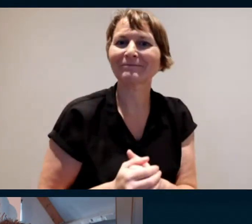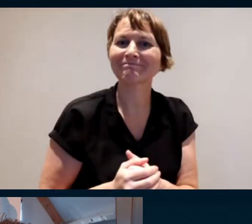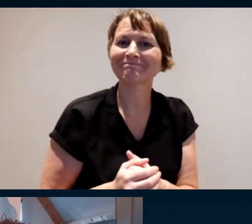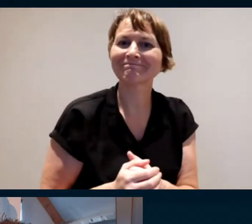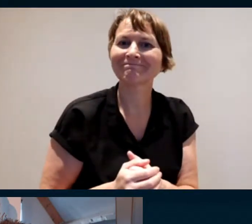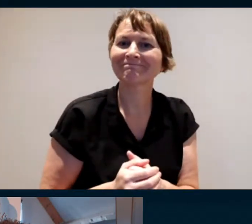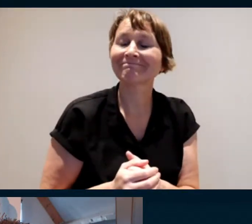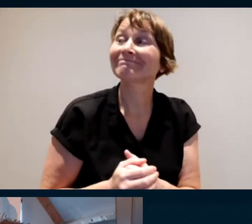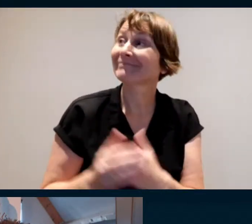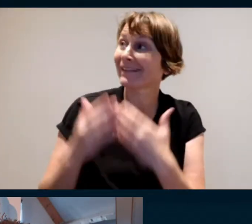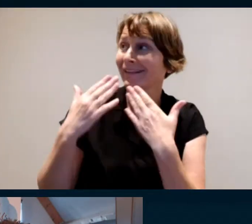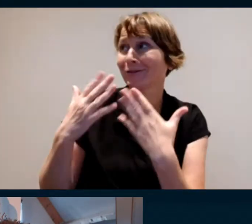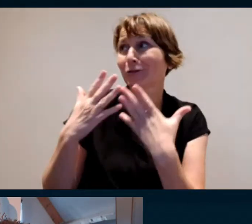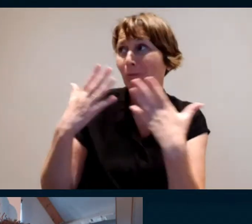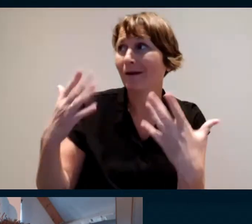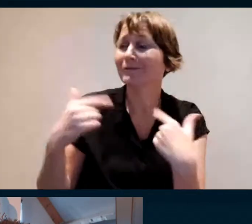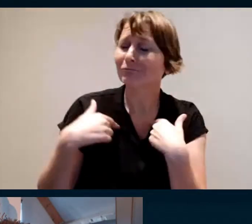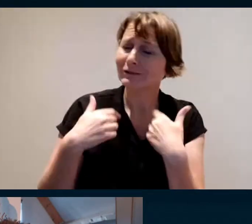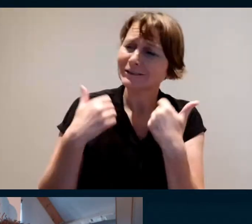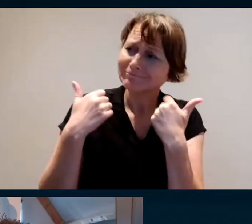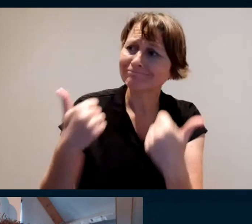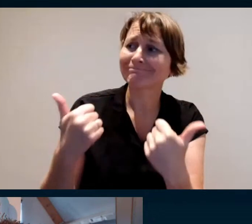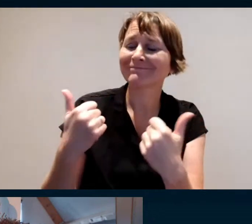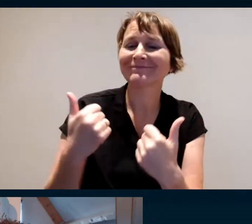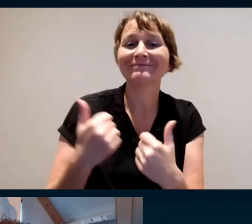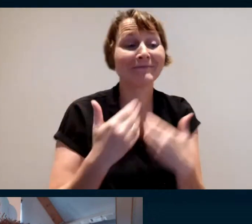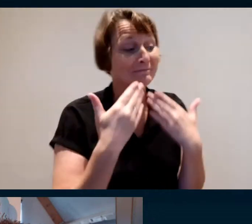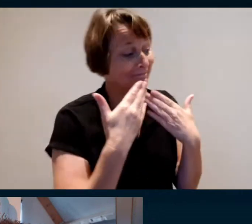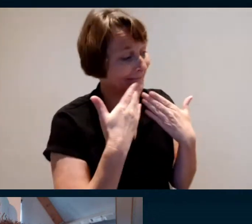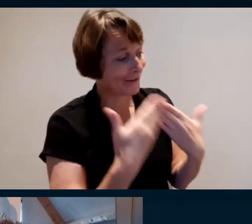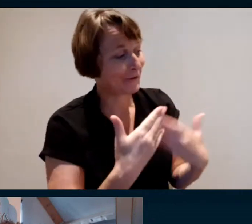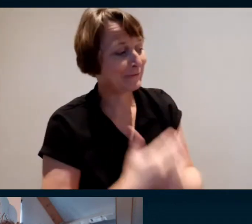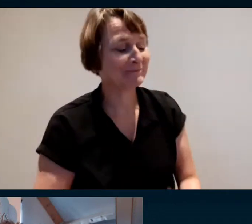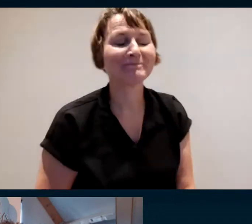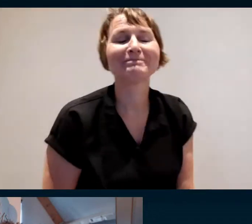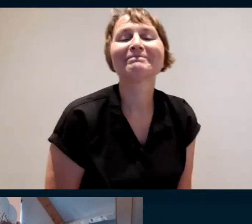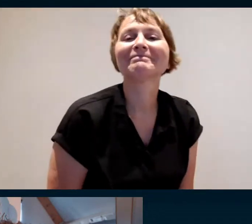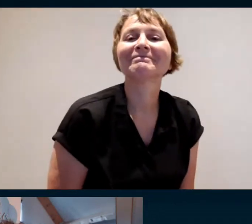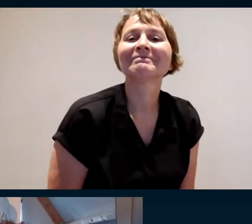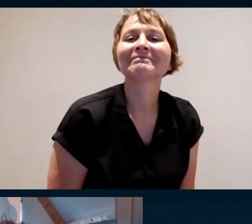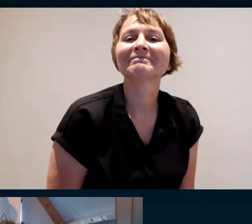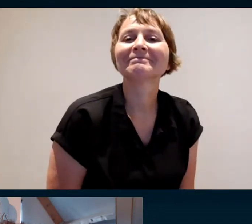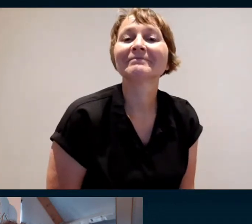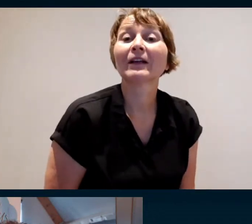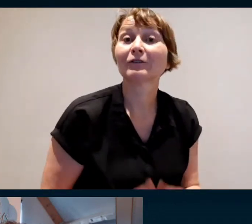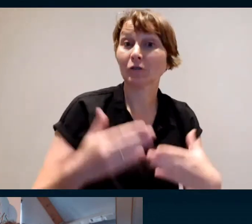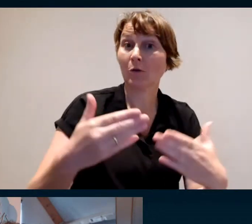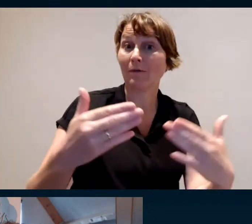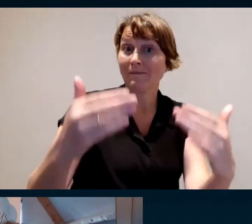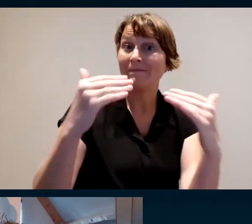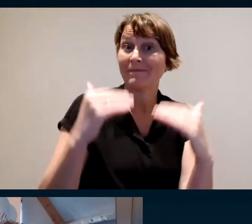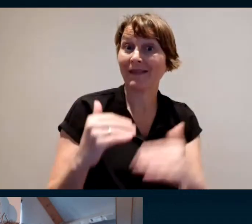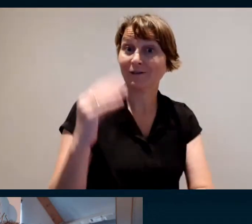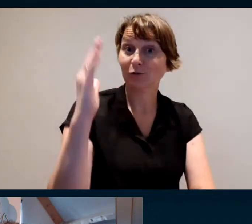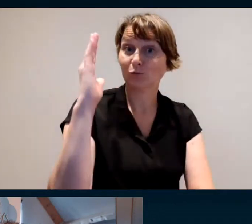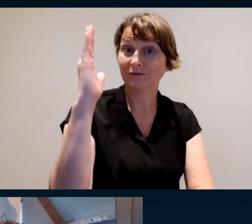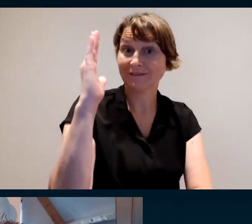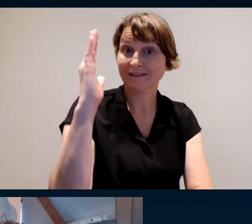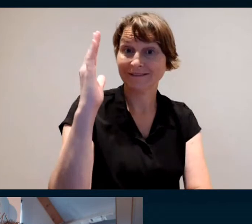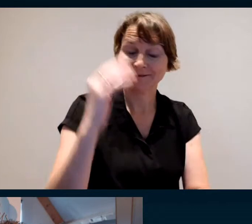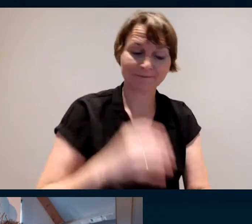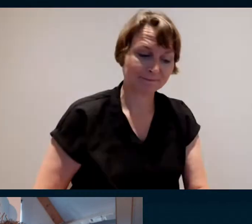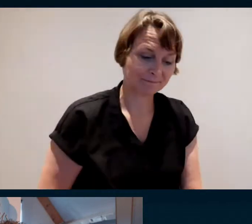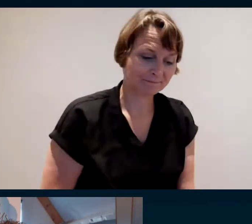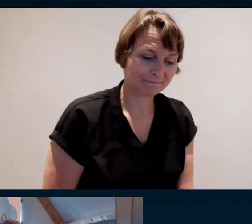It really was great. Great. Thank you. I think we'll be working to our next session from Kushik. Okay.